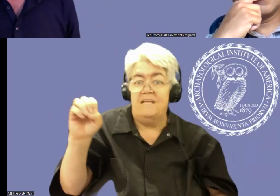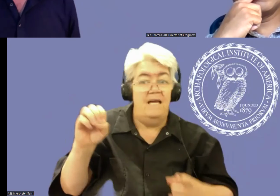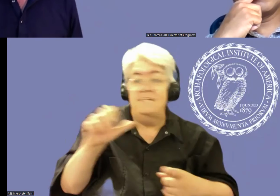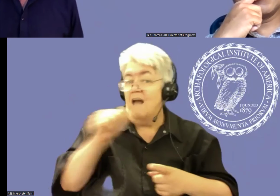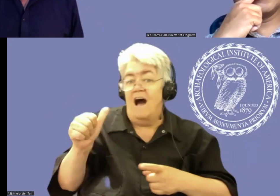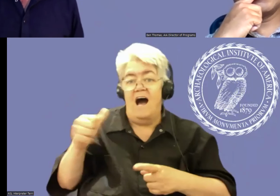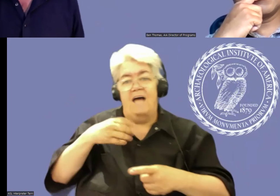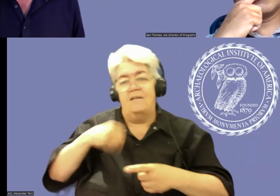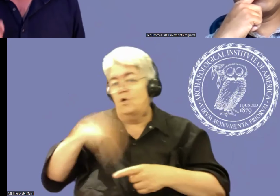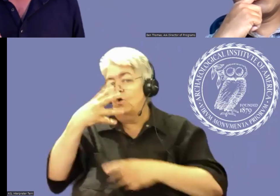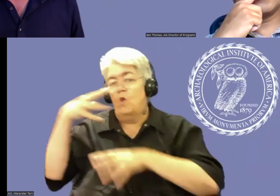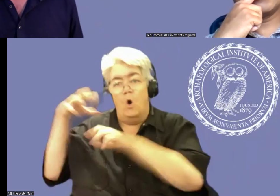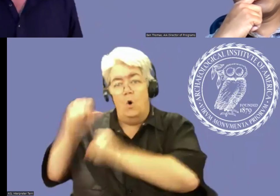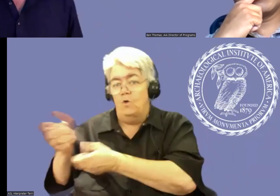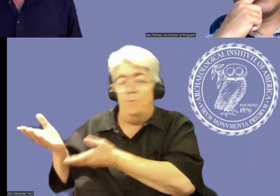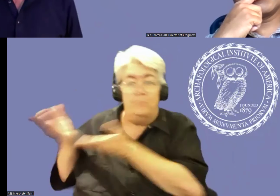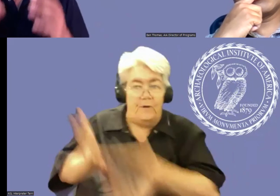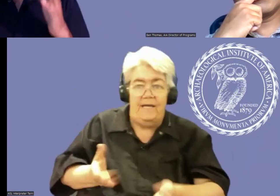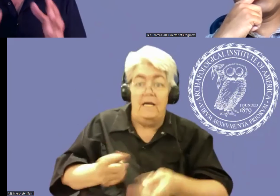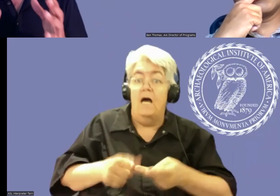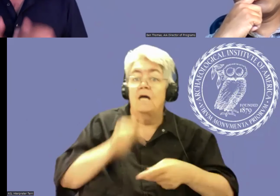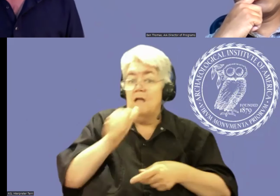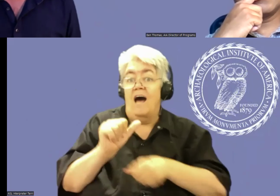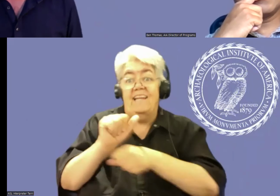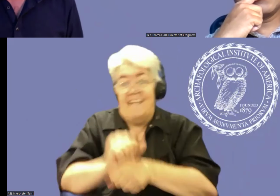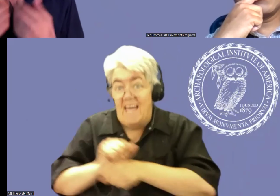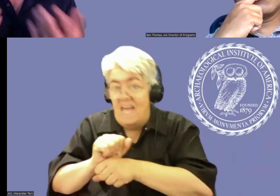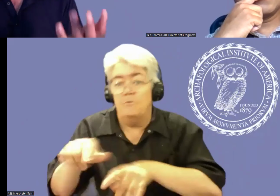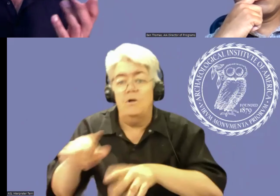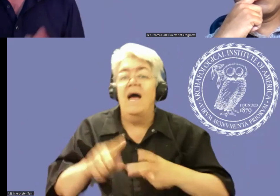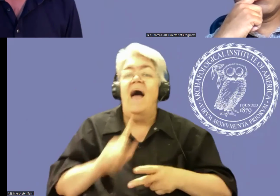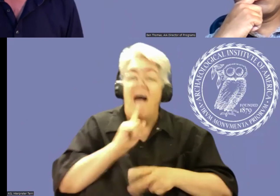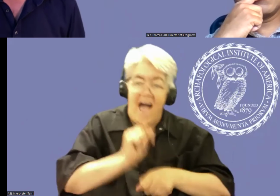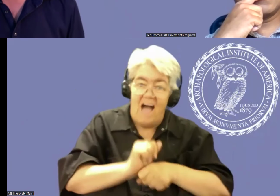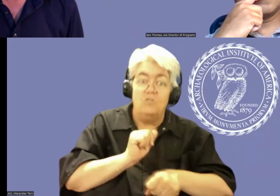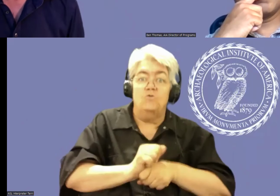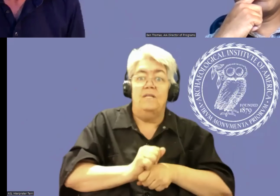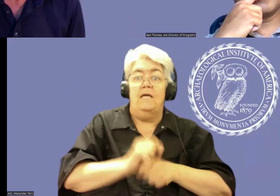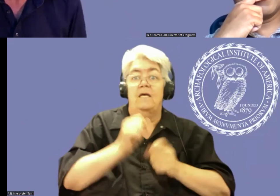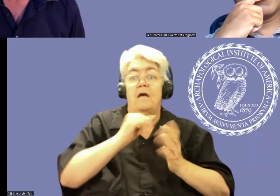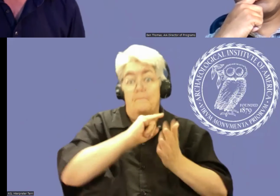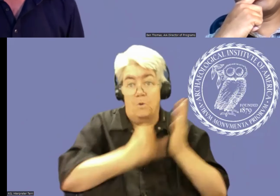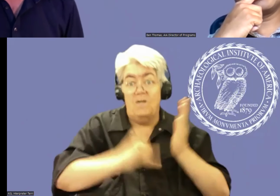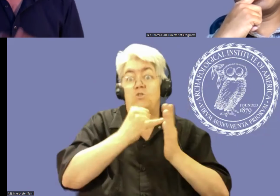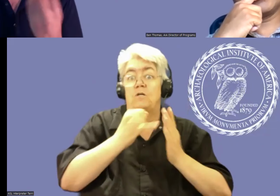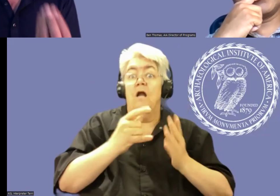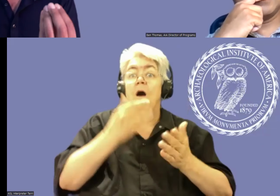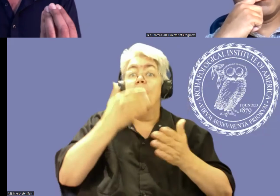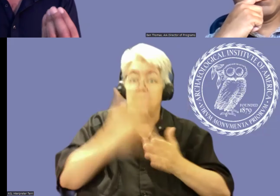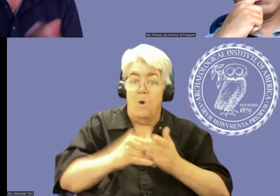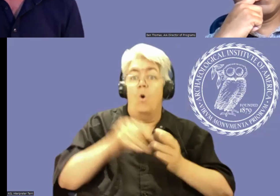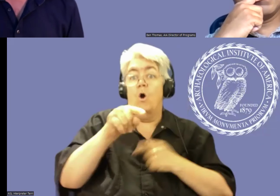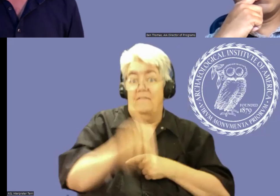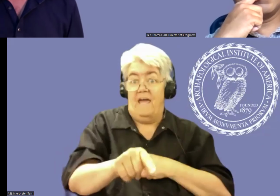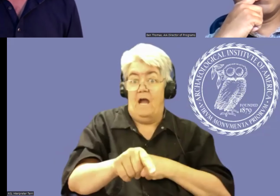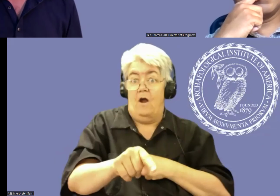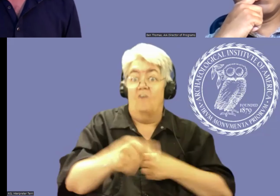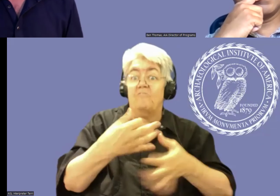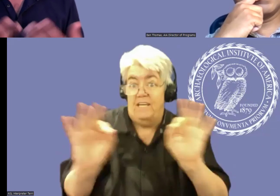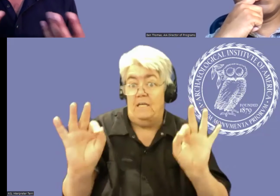groups coming in, not laboring peoples coming in, actual Mauritians born on that, on that island as free people.